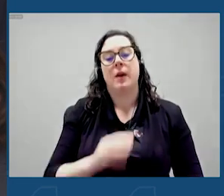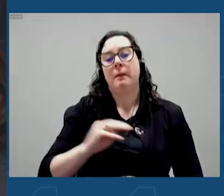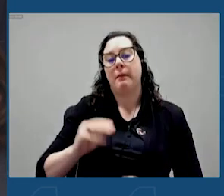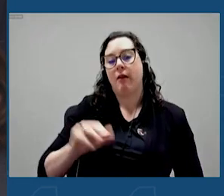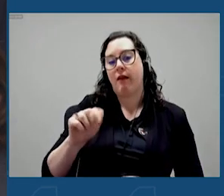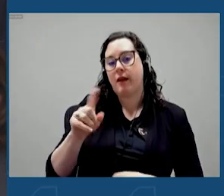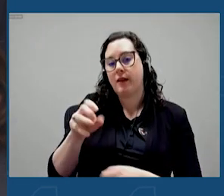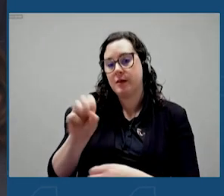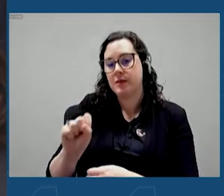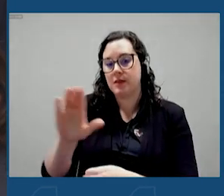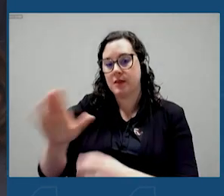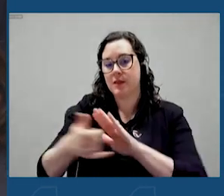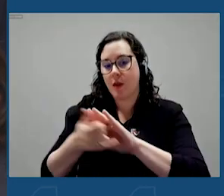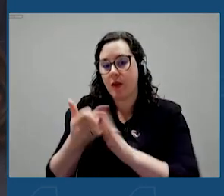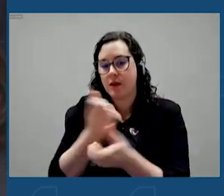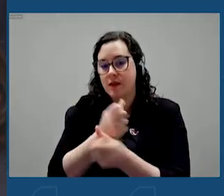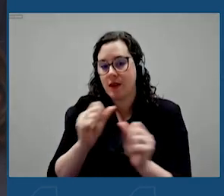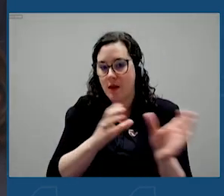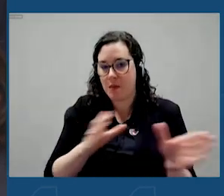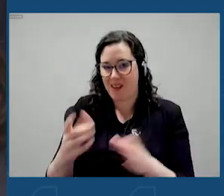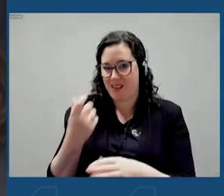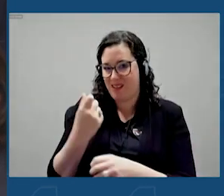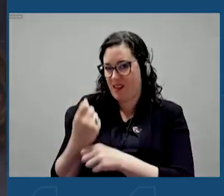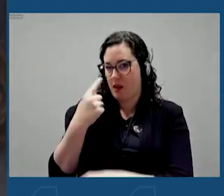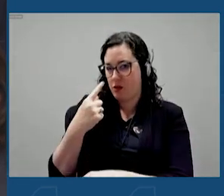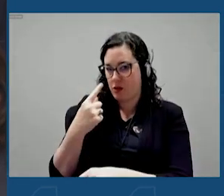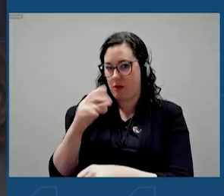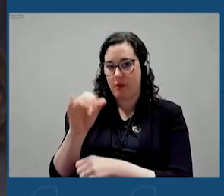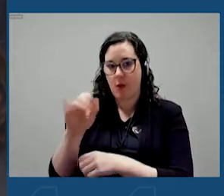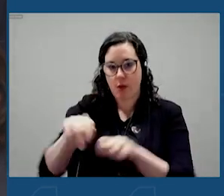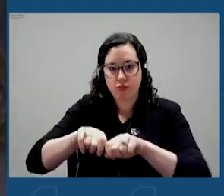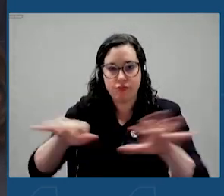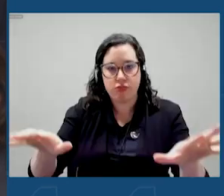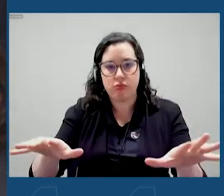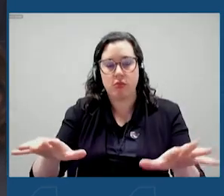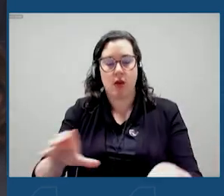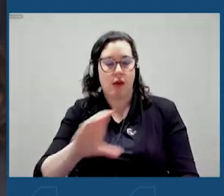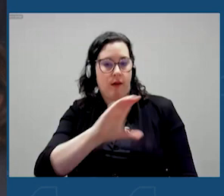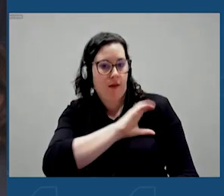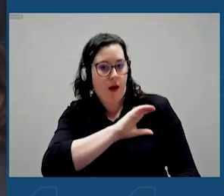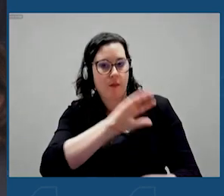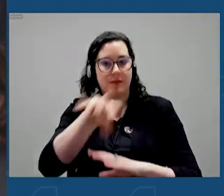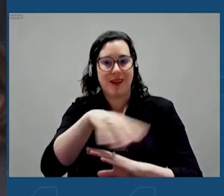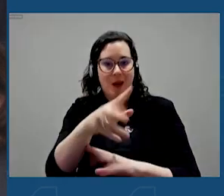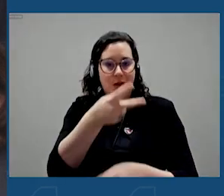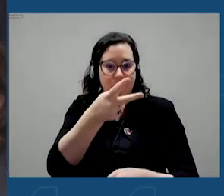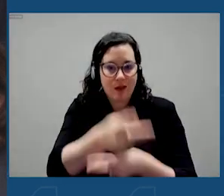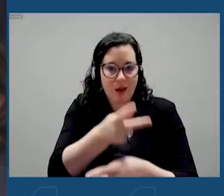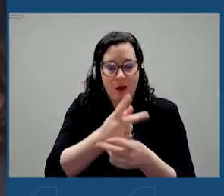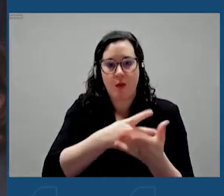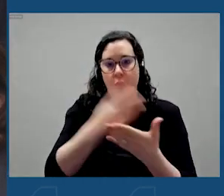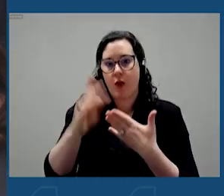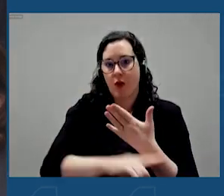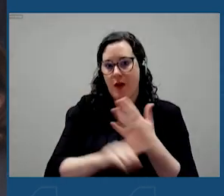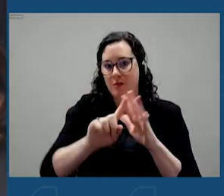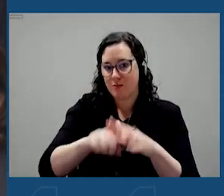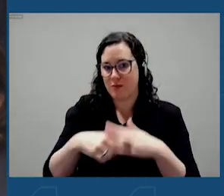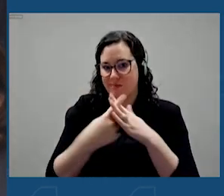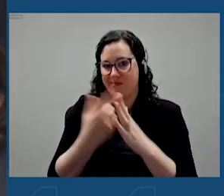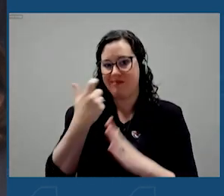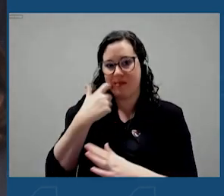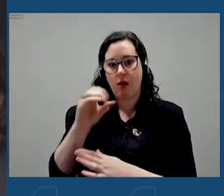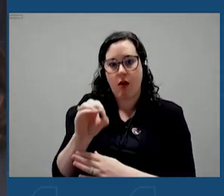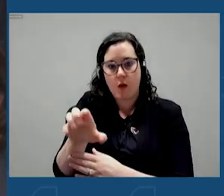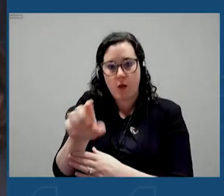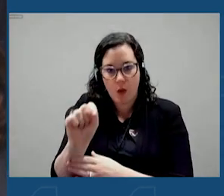safety plan released in February of last year, and the Cops, Cameras, and Care program launched last October by the